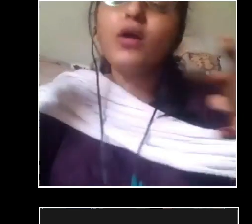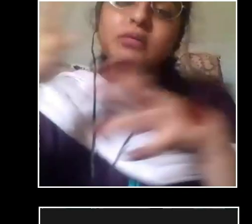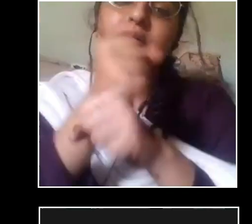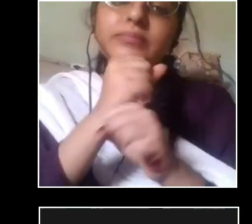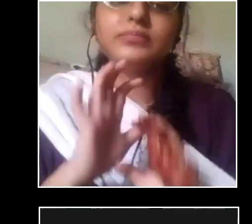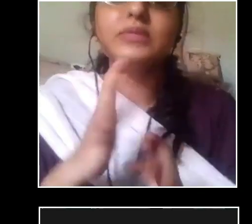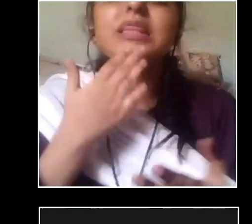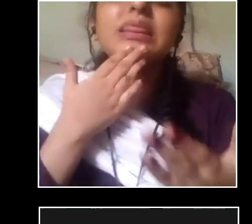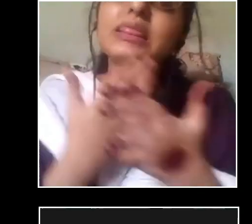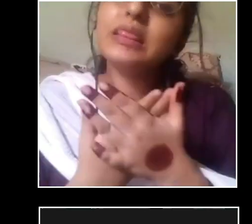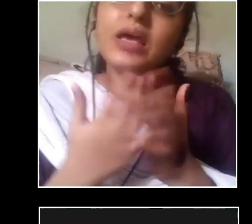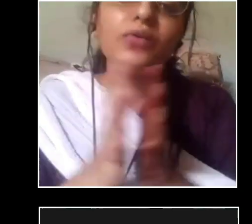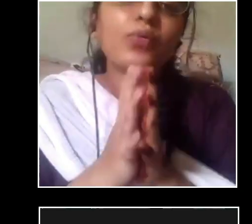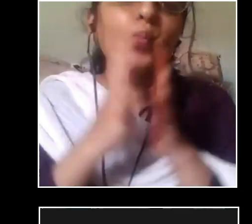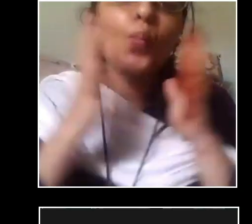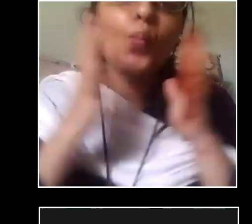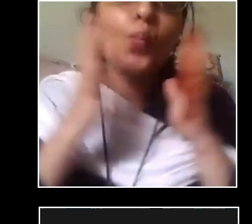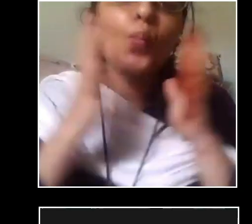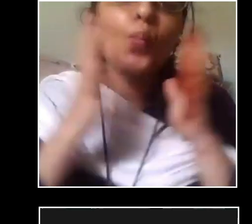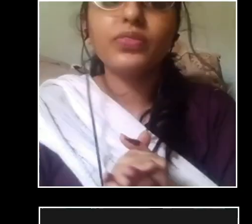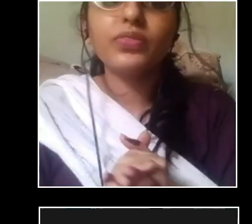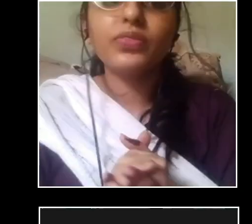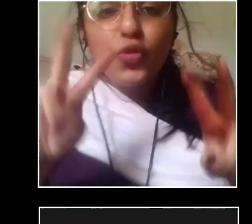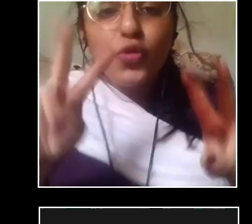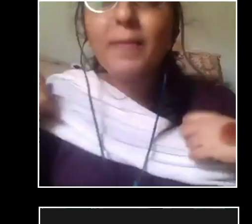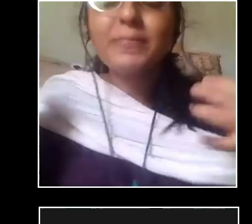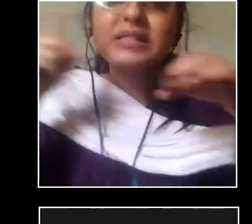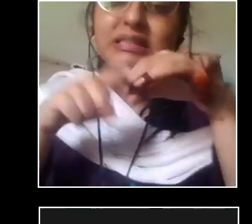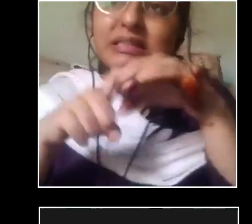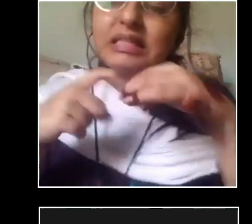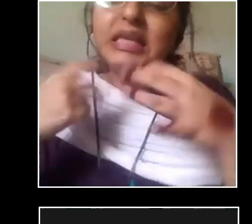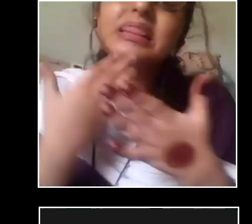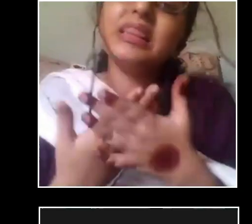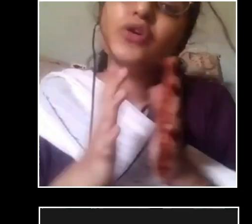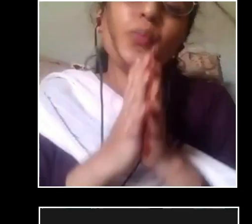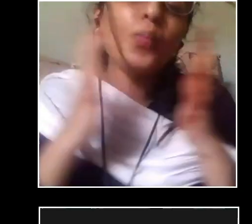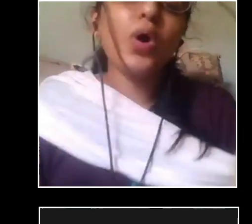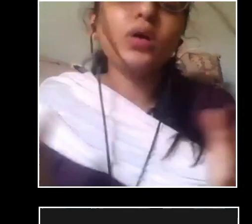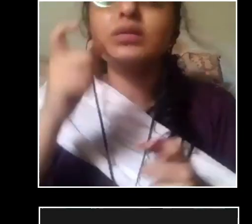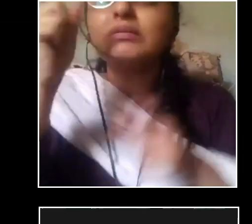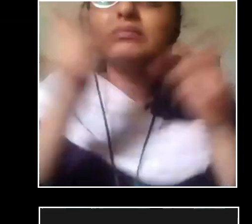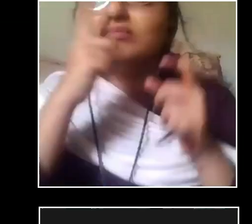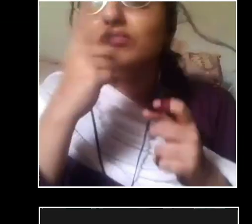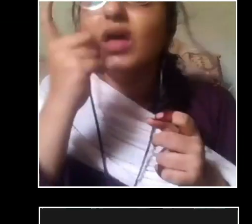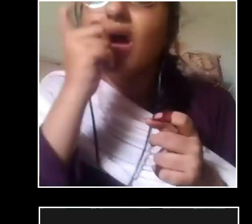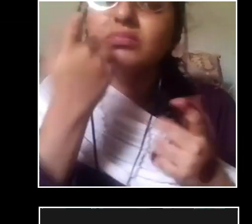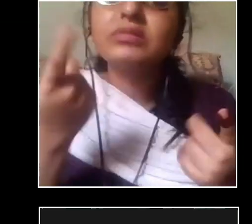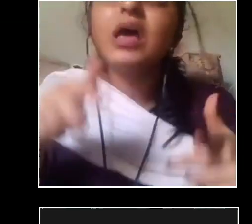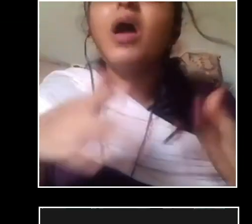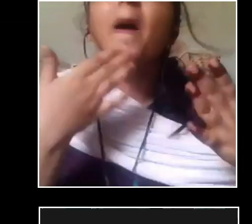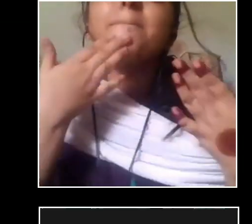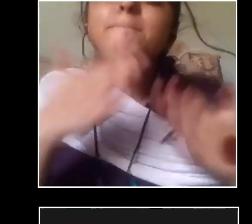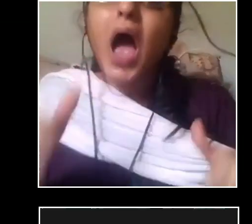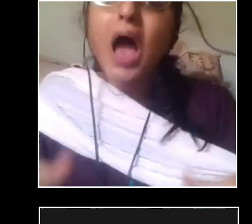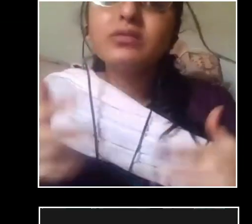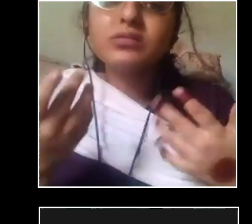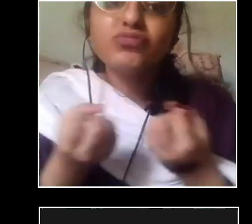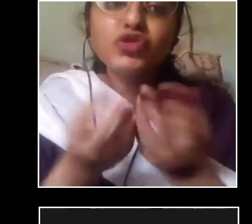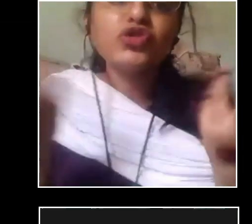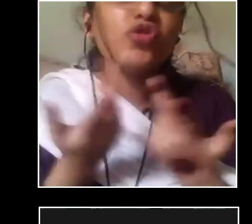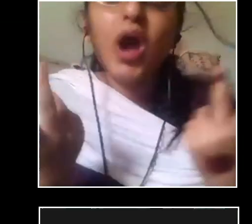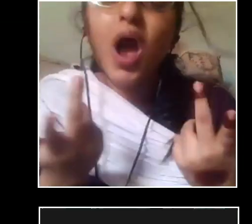you very much for once again for joining us today. Ladies and gentlemen, this webinar is first in a series